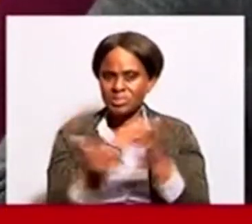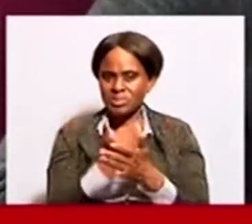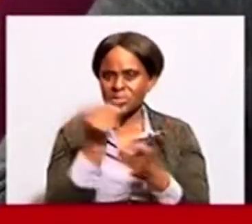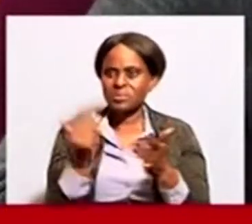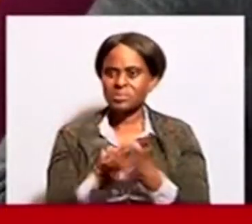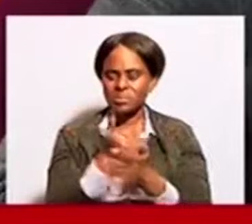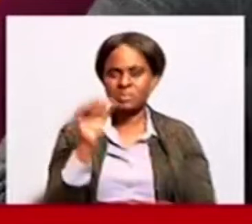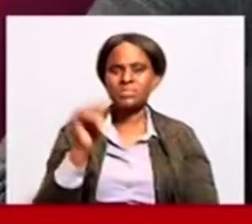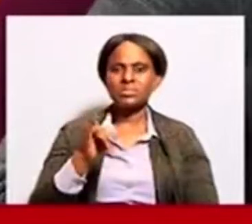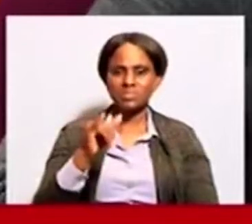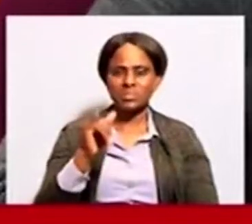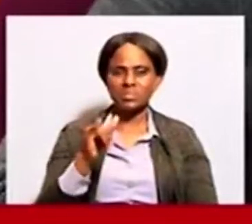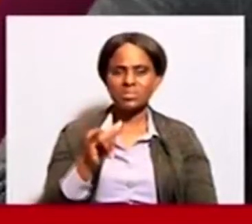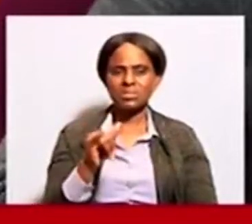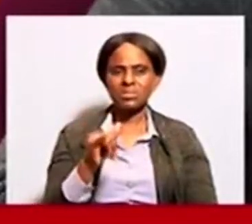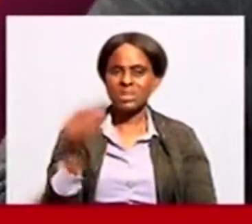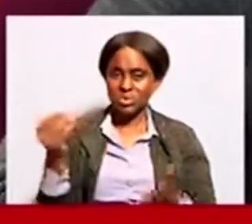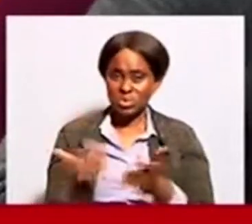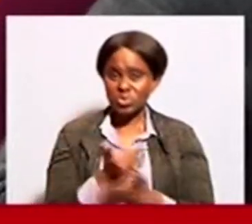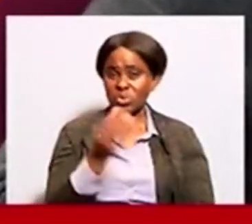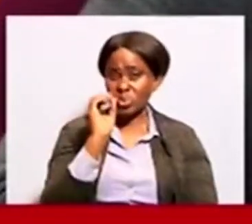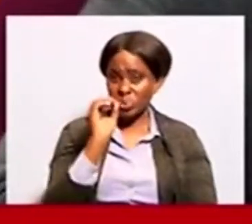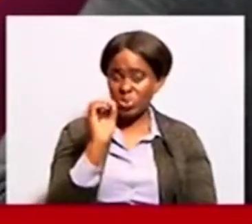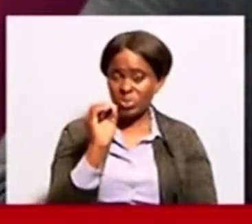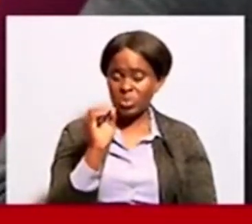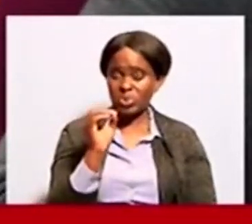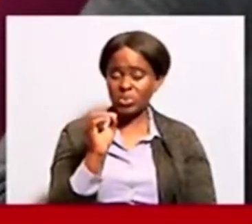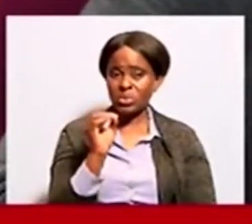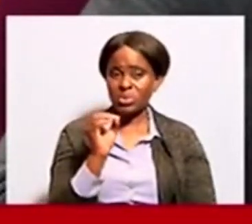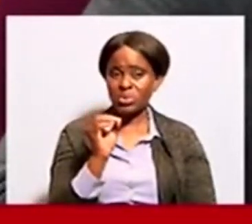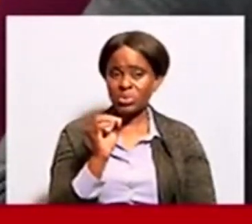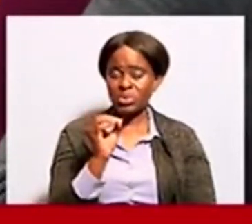Yes, it is, Chair. Brand new? Brand new.